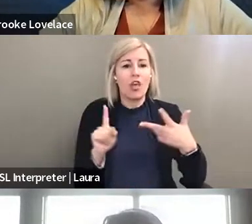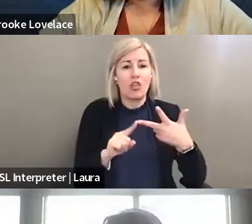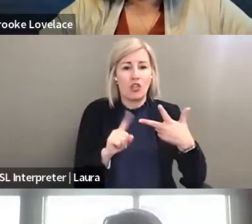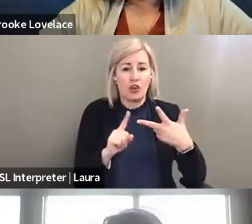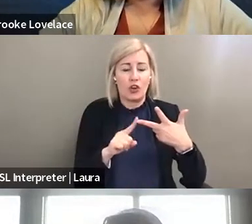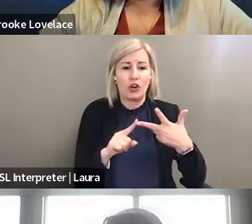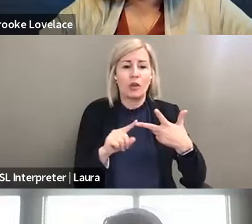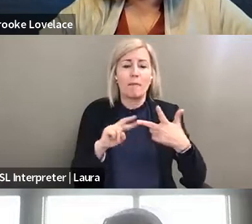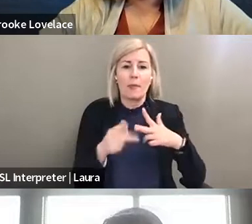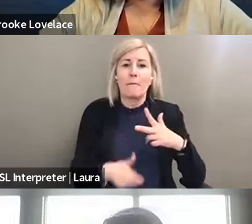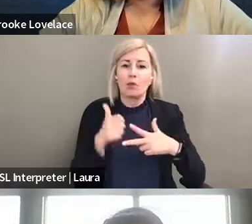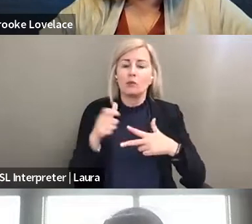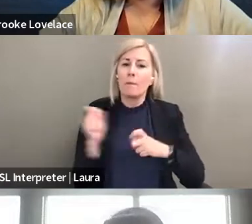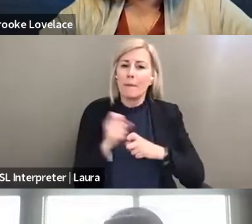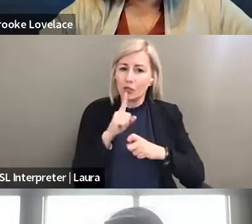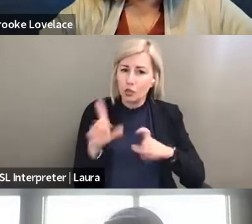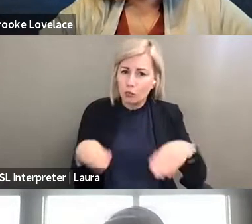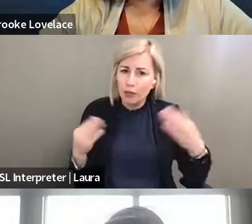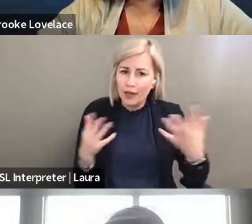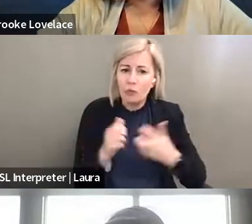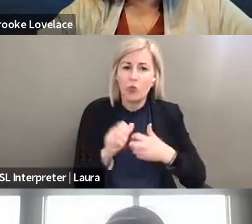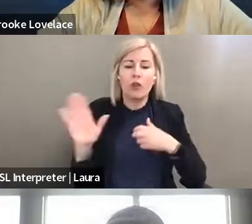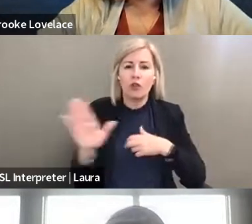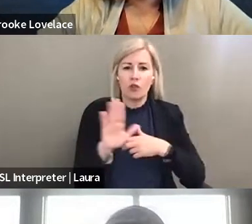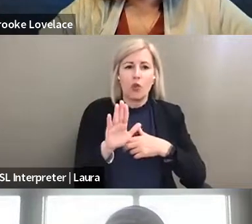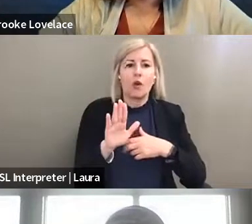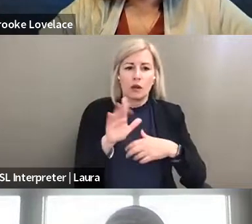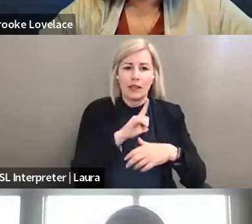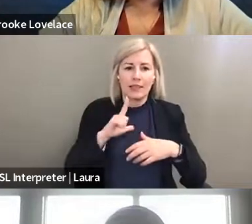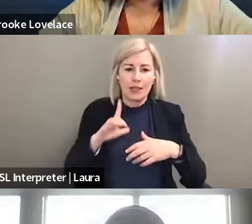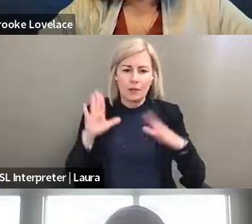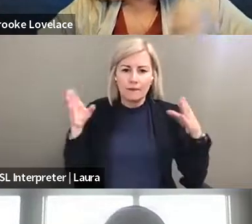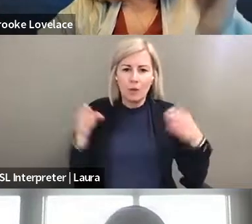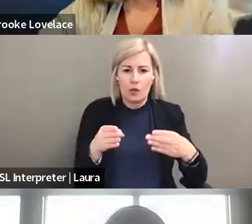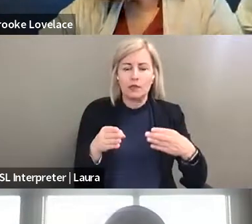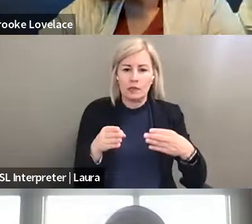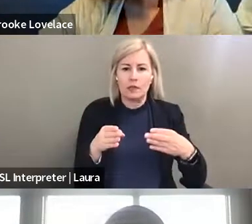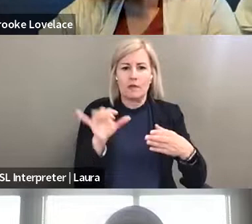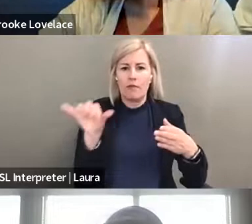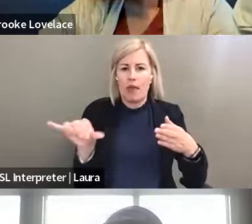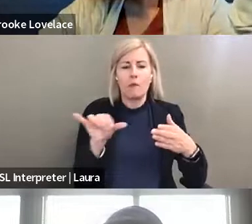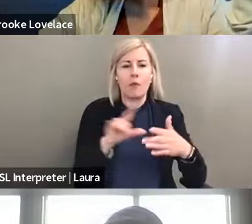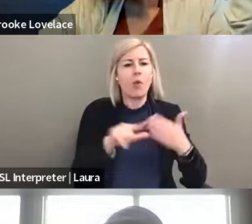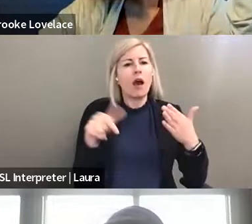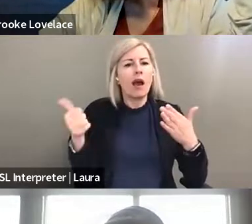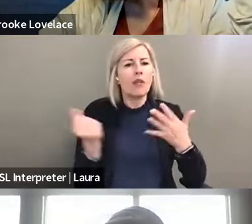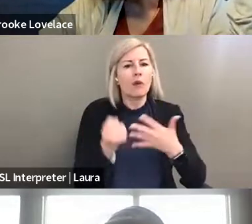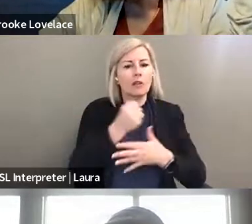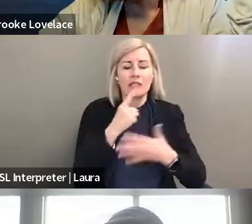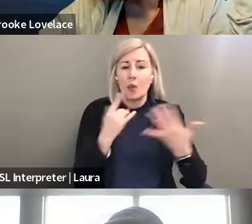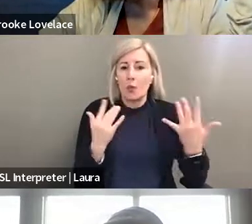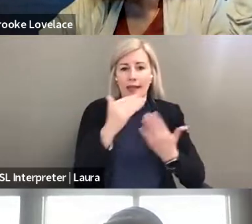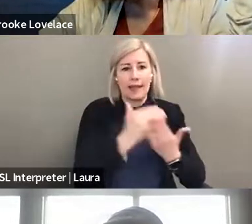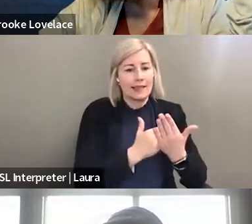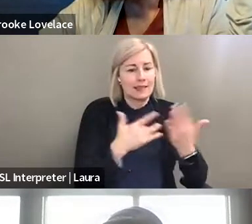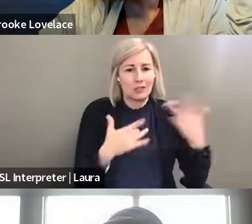to them. And so I said, make sure you bring that point up with your legislator to kind of focus on where you're at, but also what other priorities. She said the waiting list